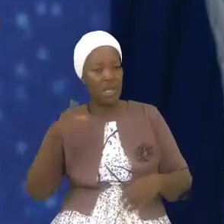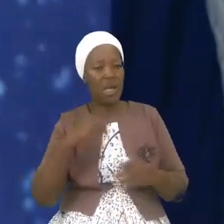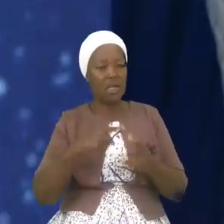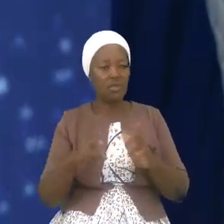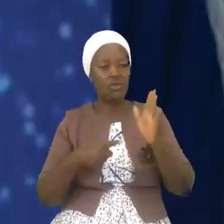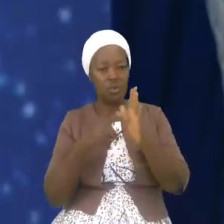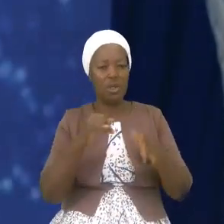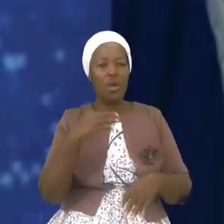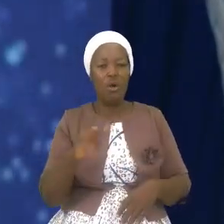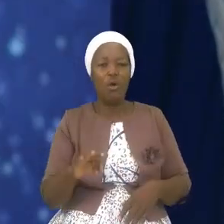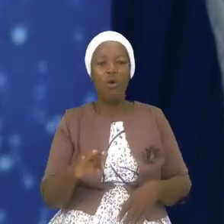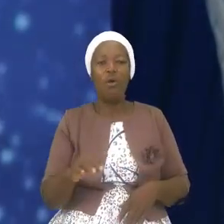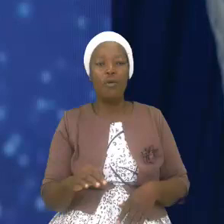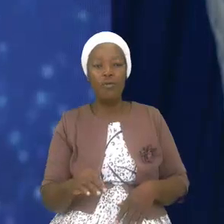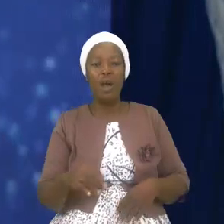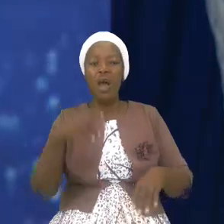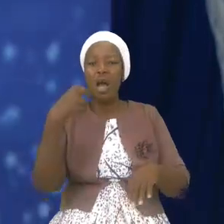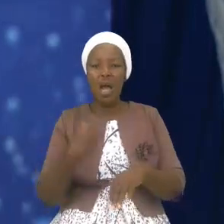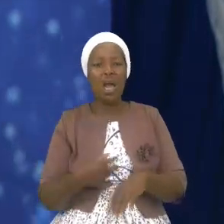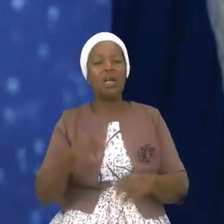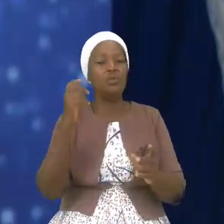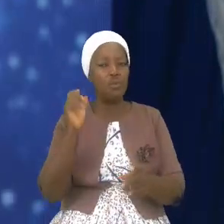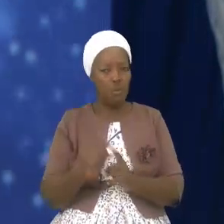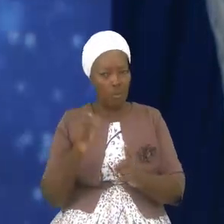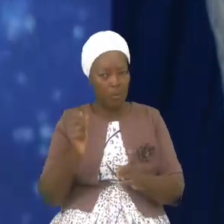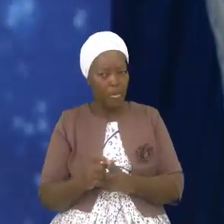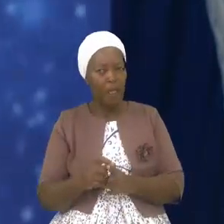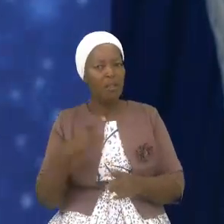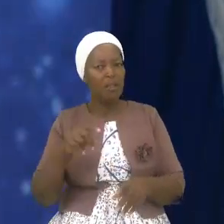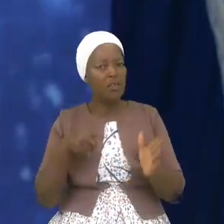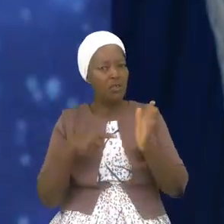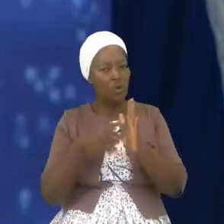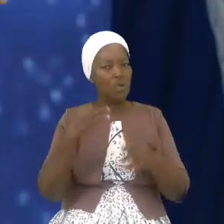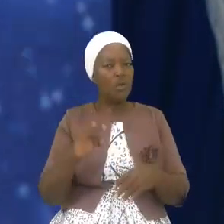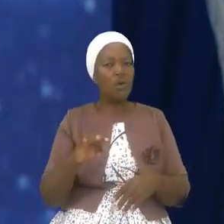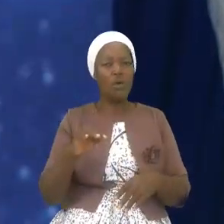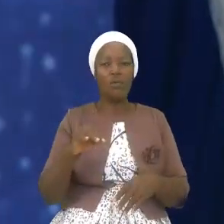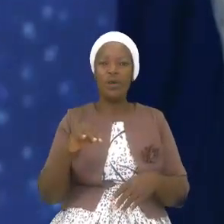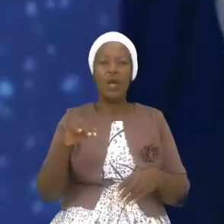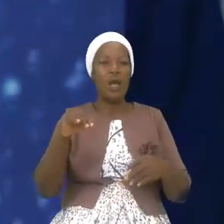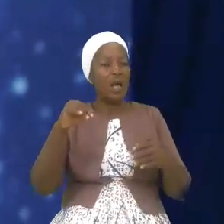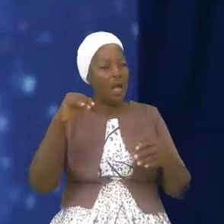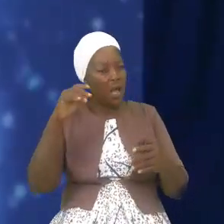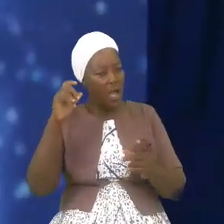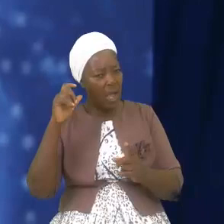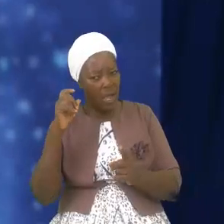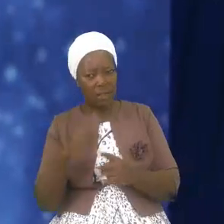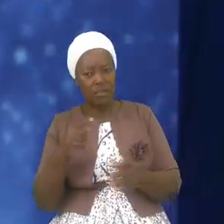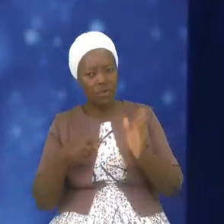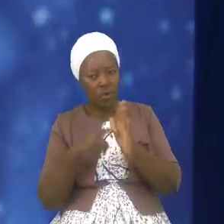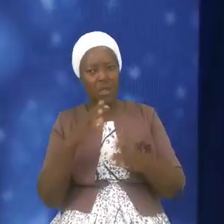The showing, the discovering, the revealing of hard